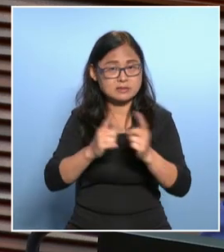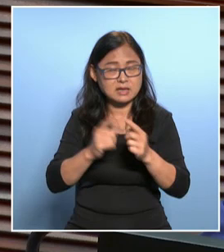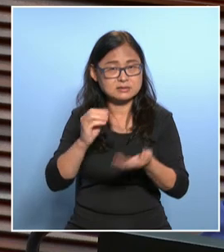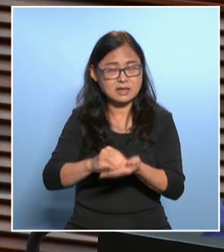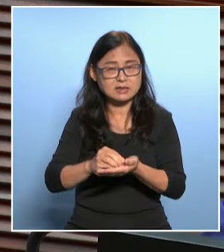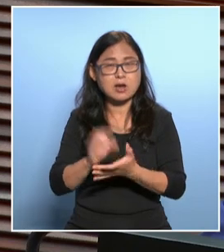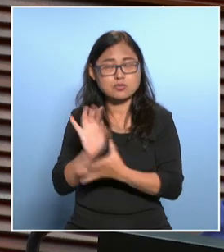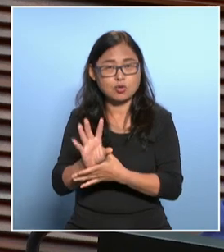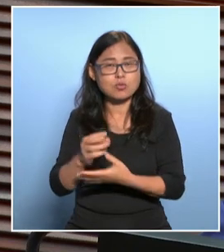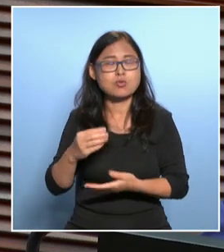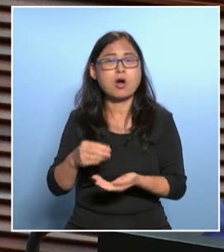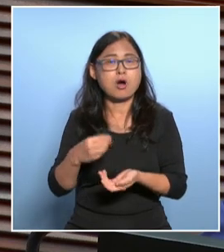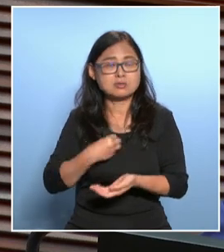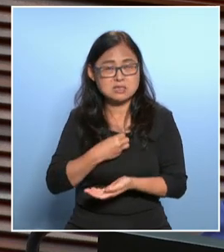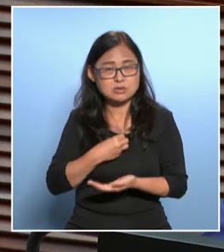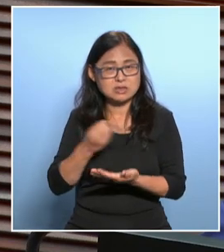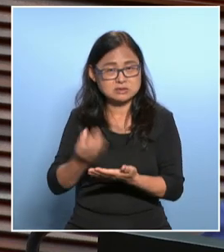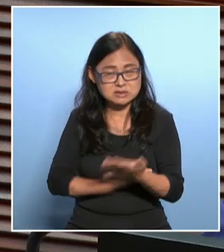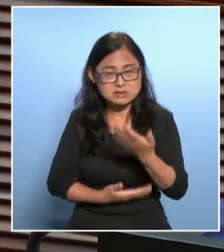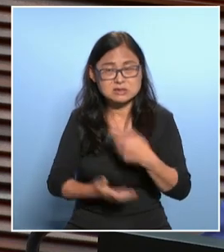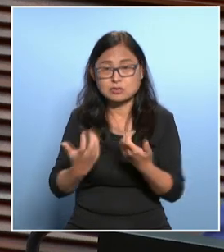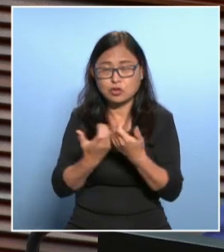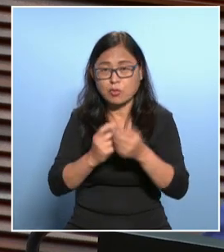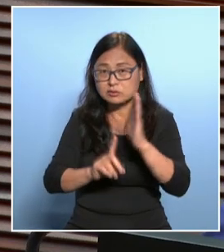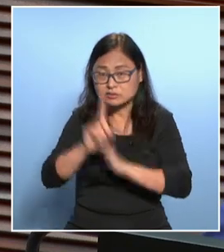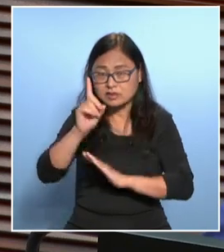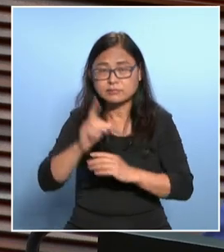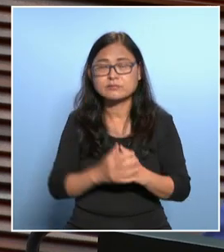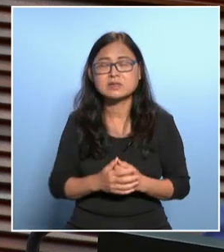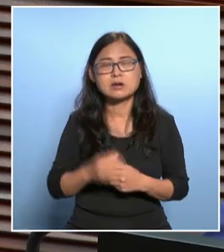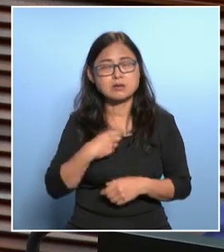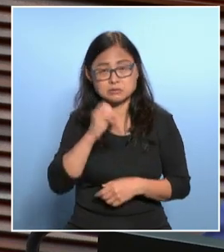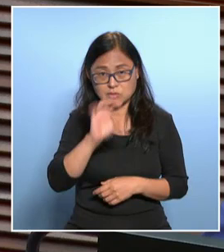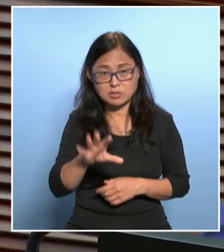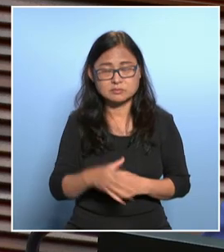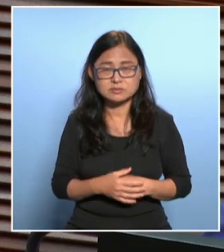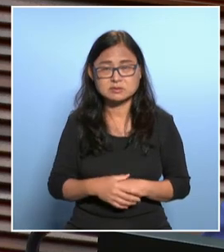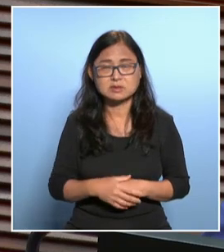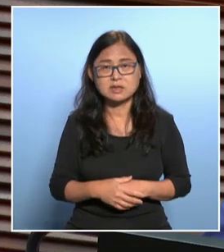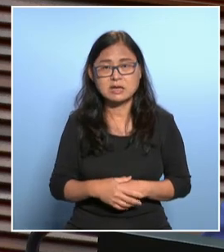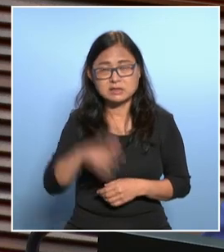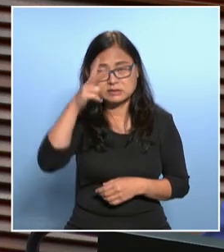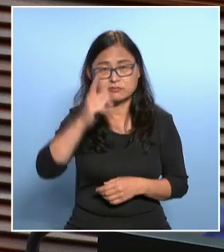2012, the number of AMDs made by HA patients has been on the rise.